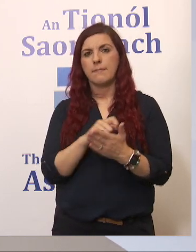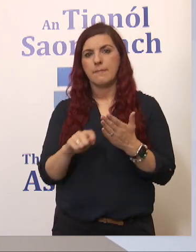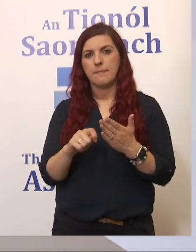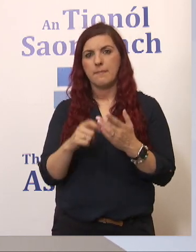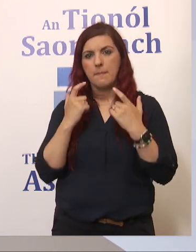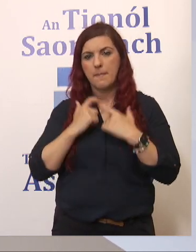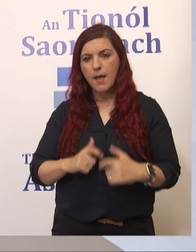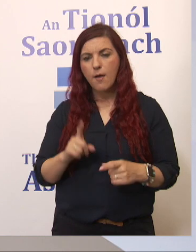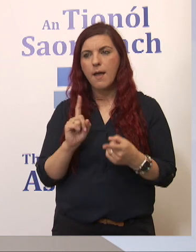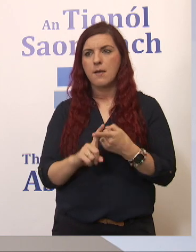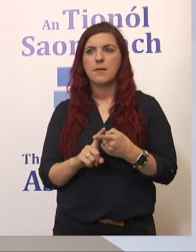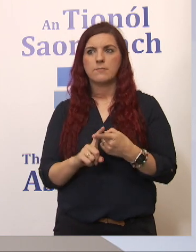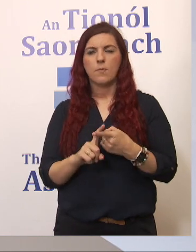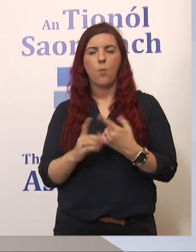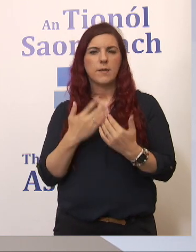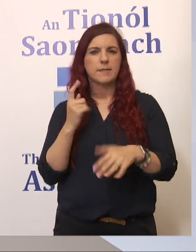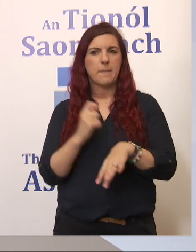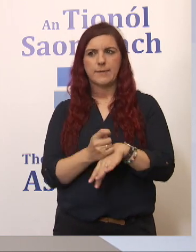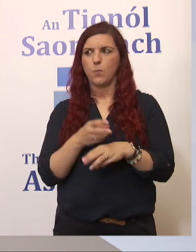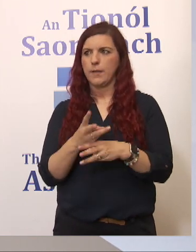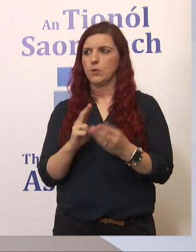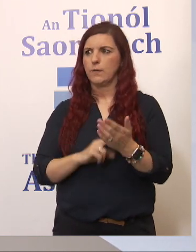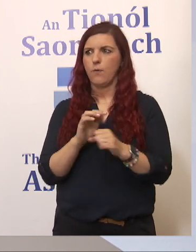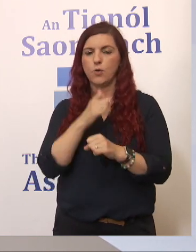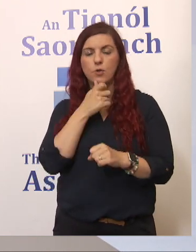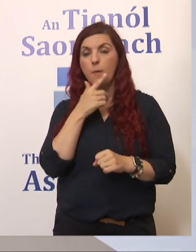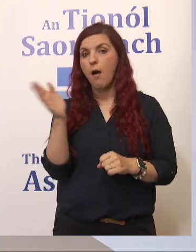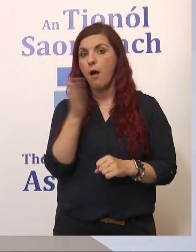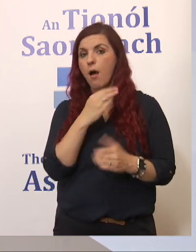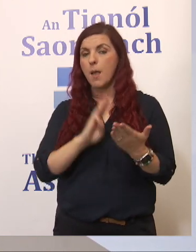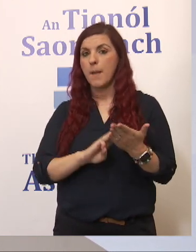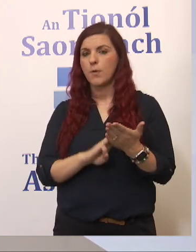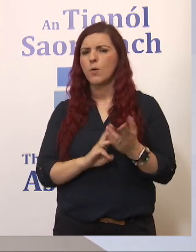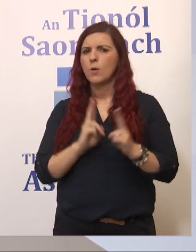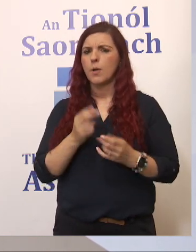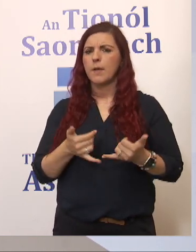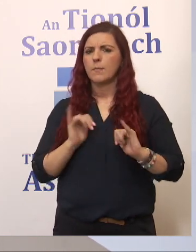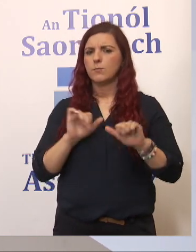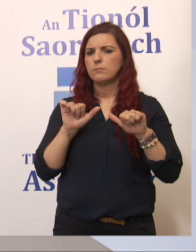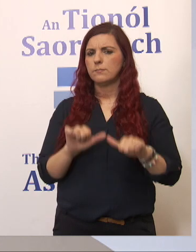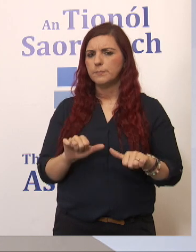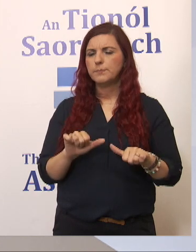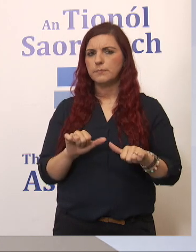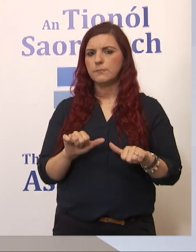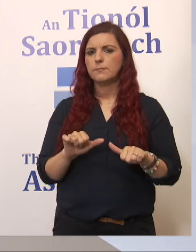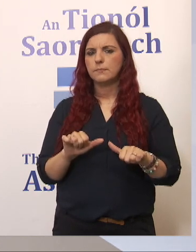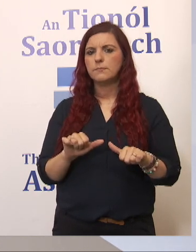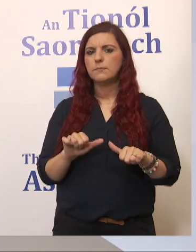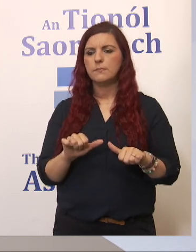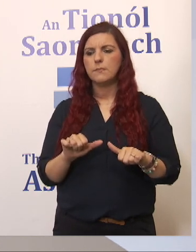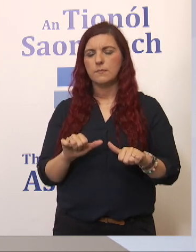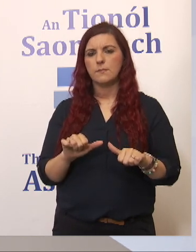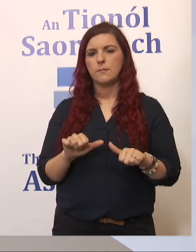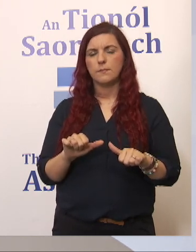government structures that are best suited for Dublin. And all members, we should be able to agree that the debate was conducted in a respectful